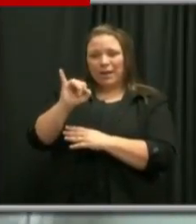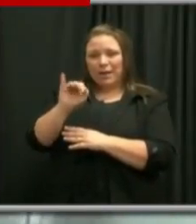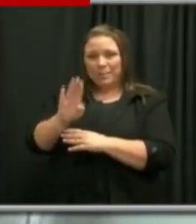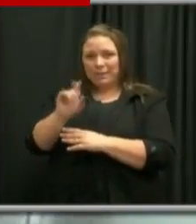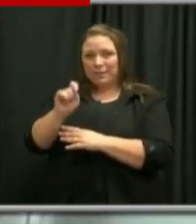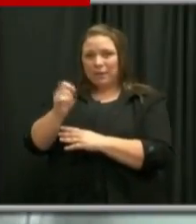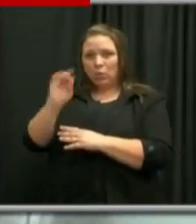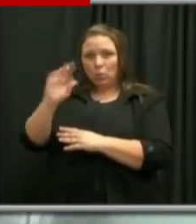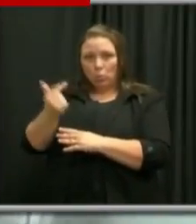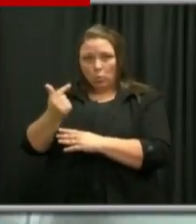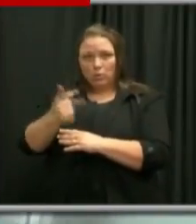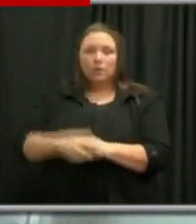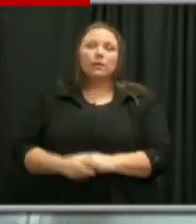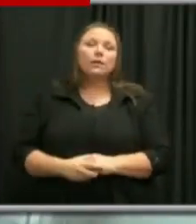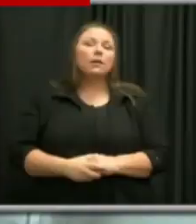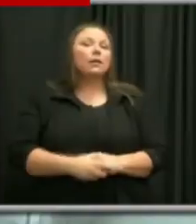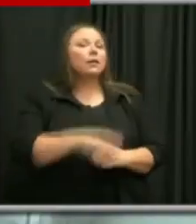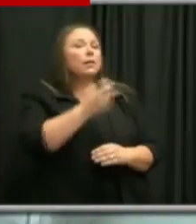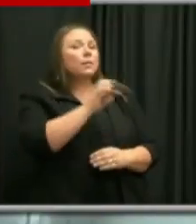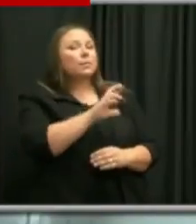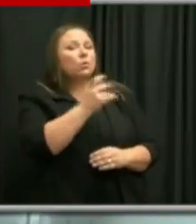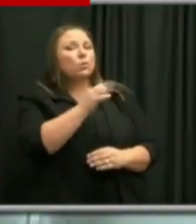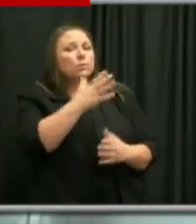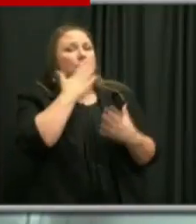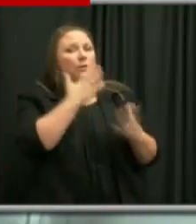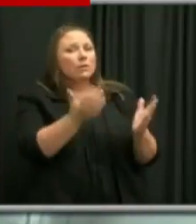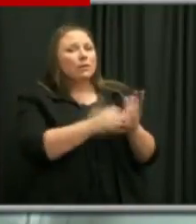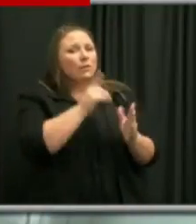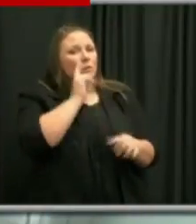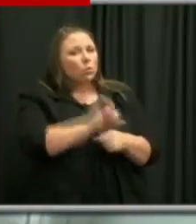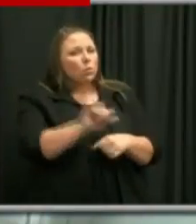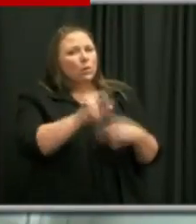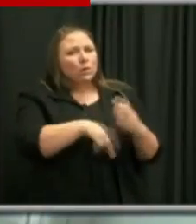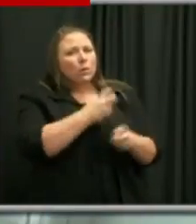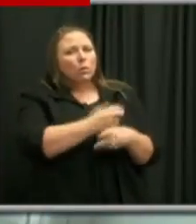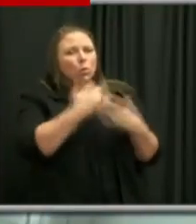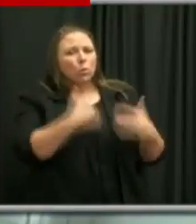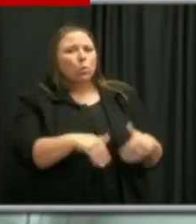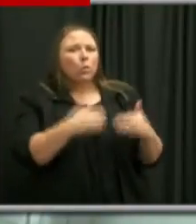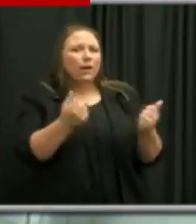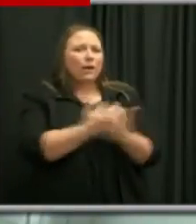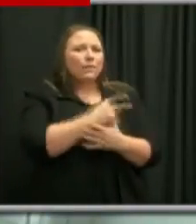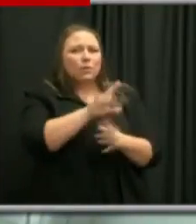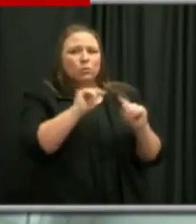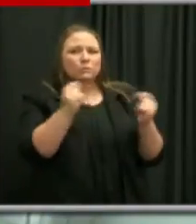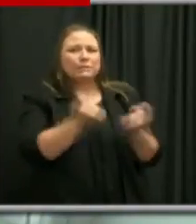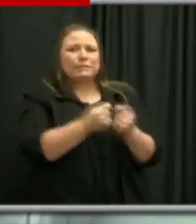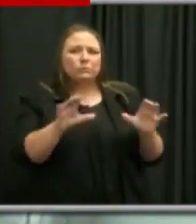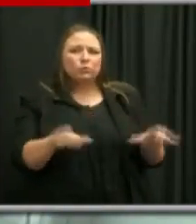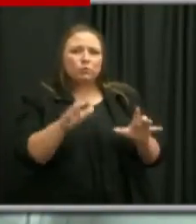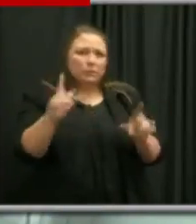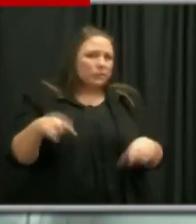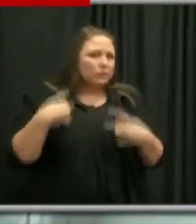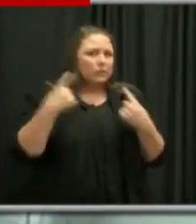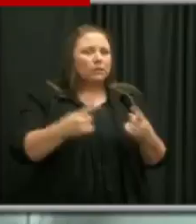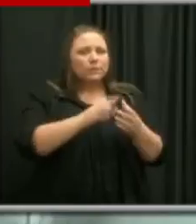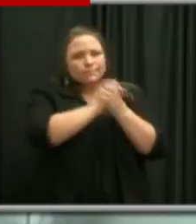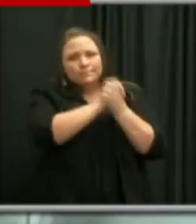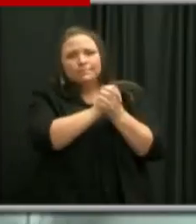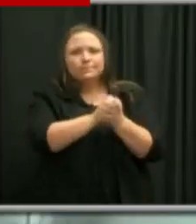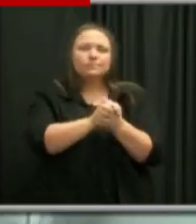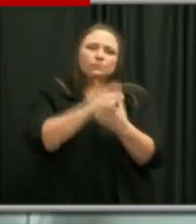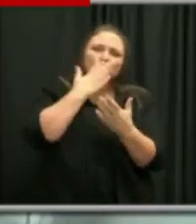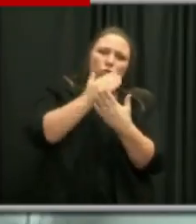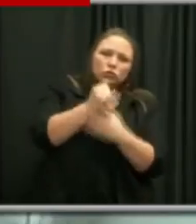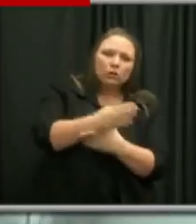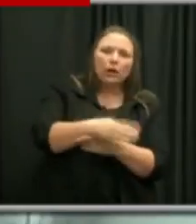jim.brown@nfib.org. Mayor Cooper, thank you again for all your work and all the good work you and your team are doing. And cheers, y'all. Cheers, Nashville.